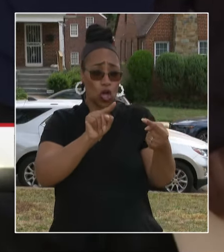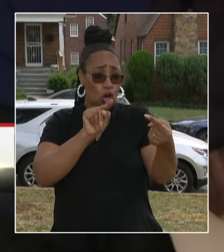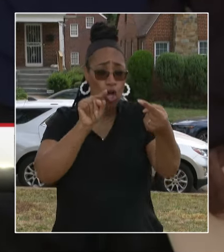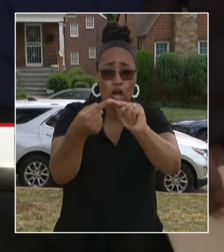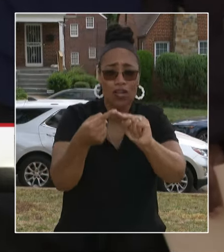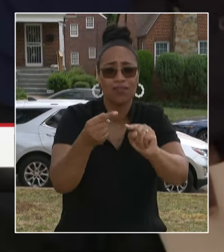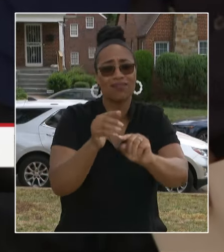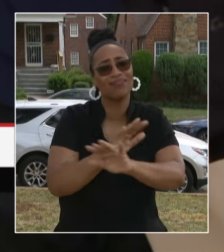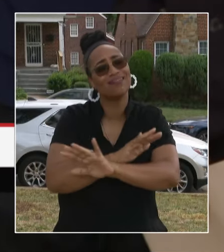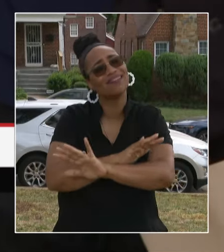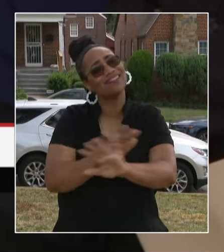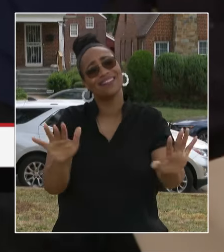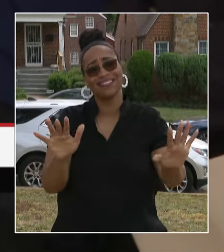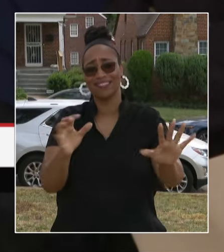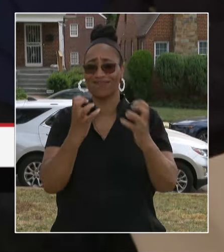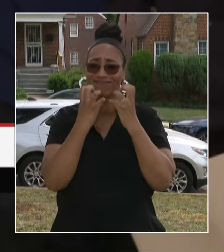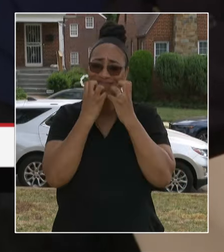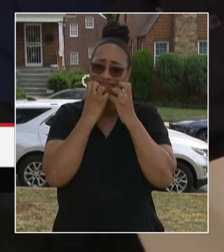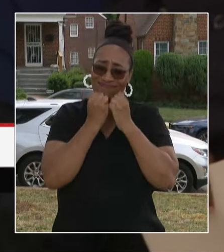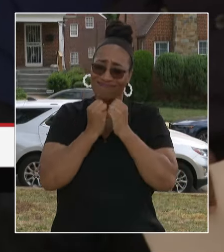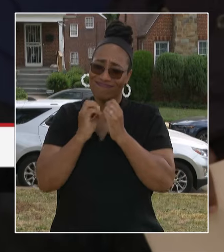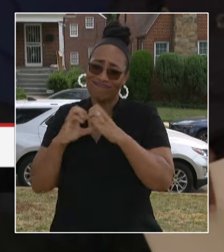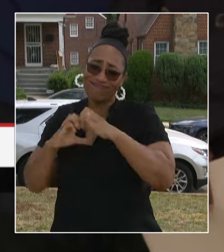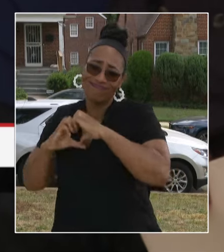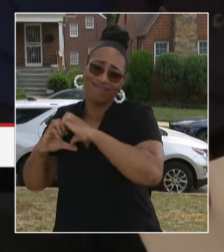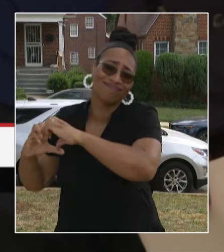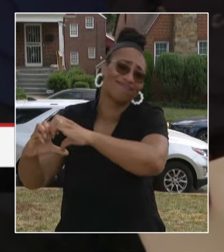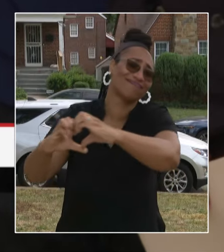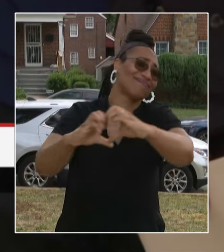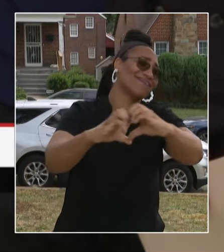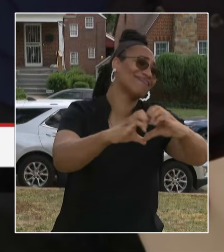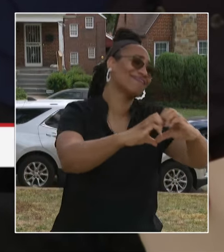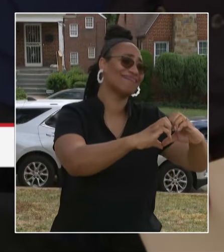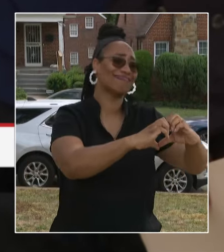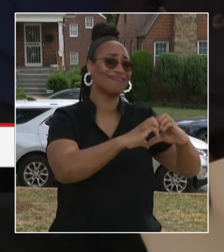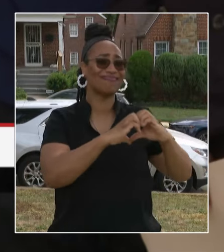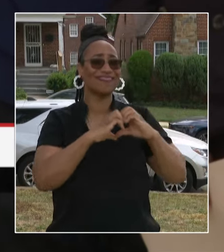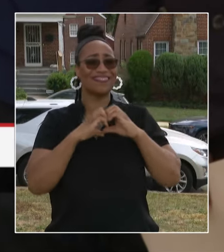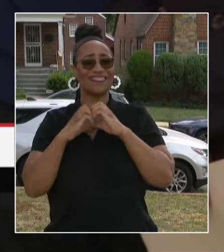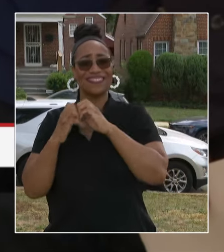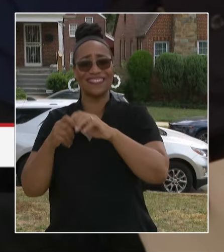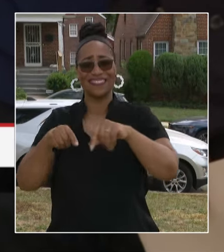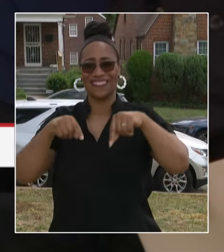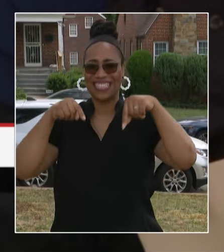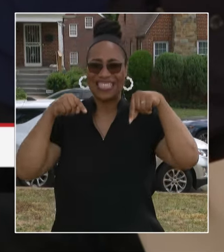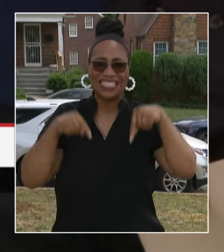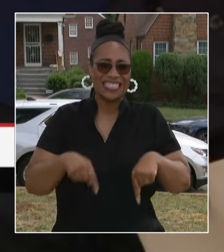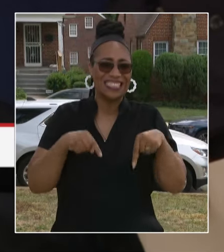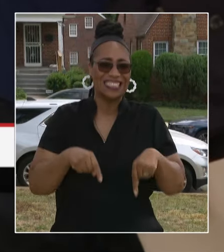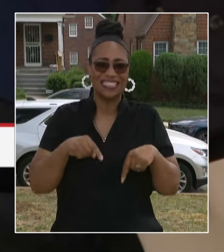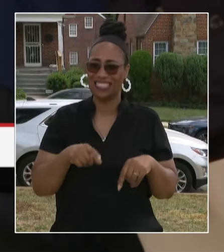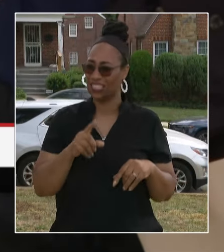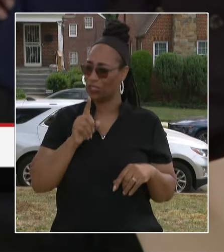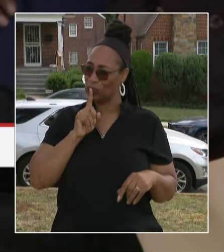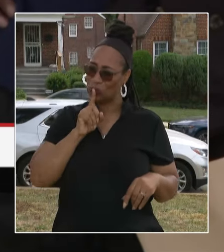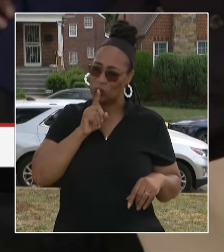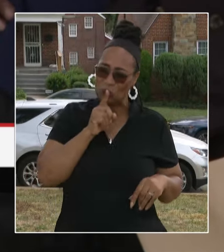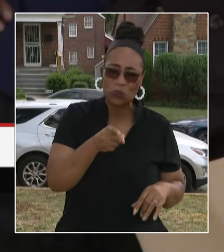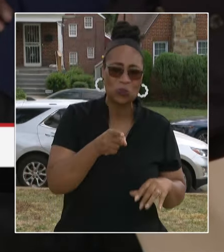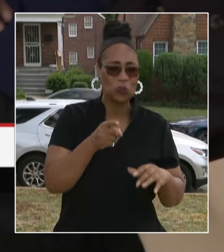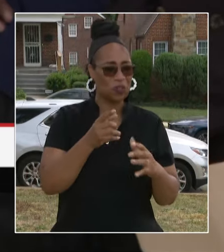Let the globe, if nothing else, say this is true. That even as we grieved, we grew. That even as we hurt,